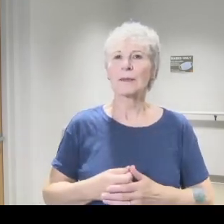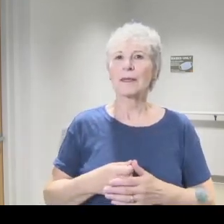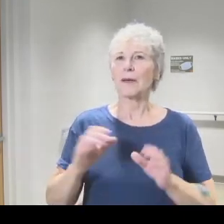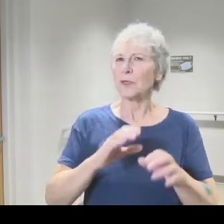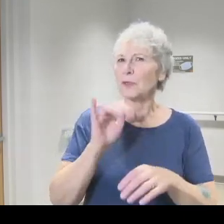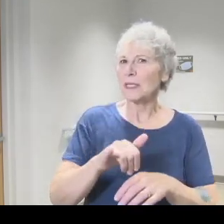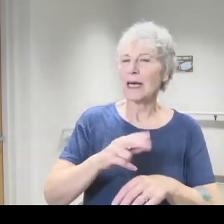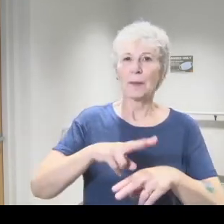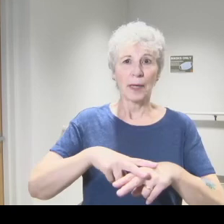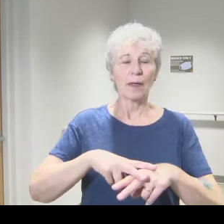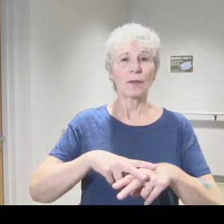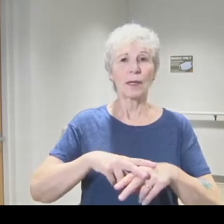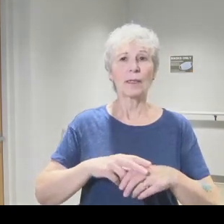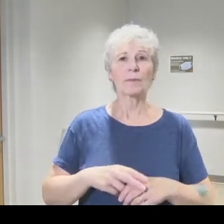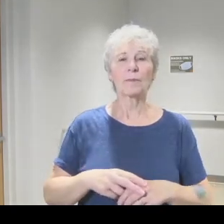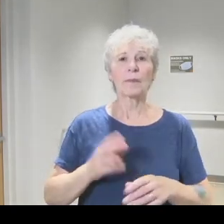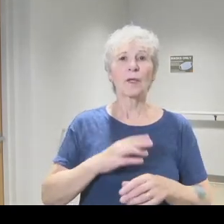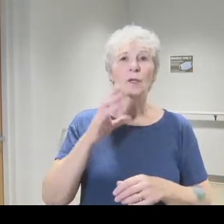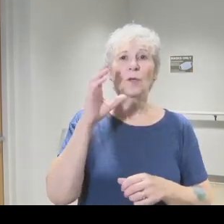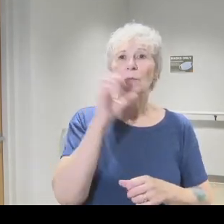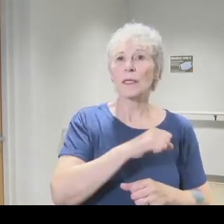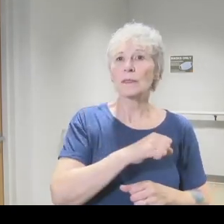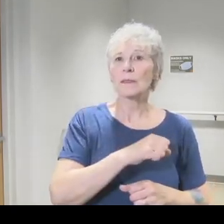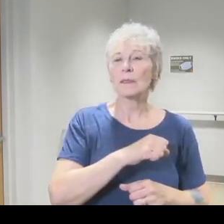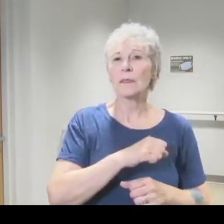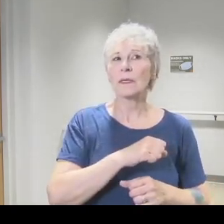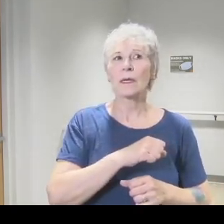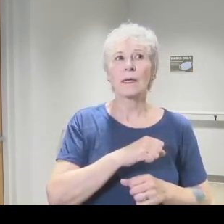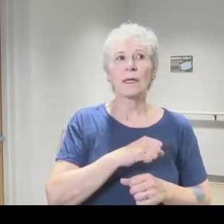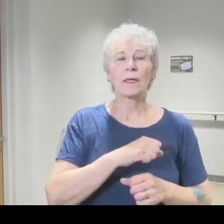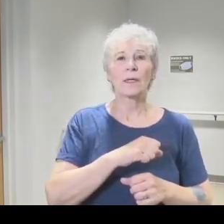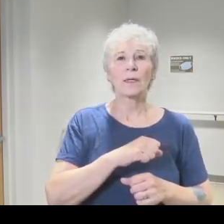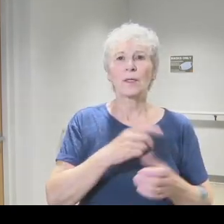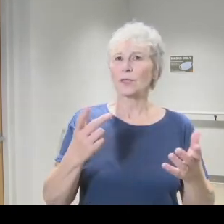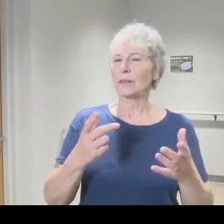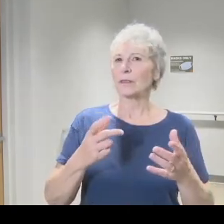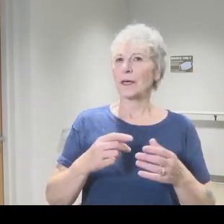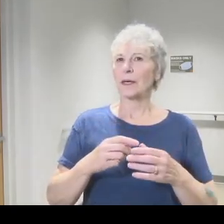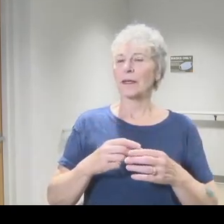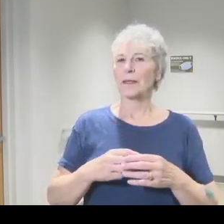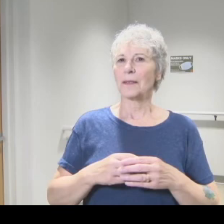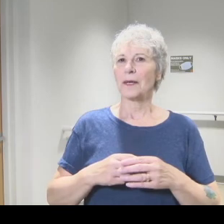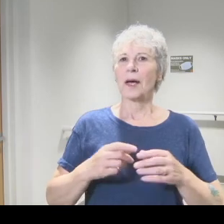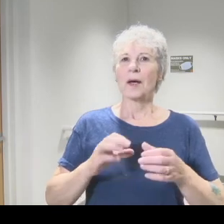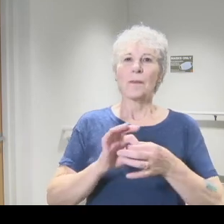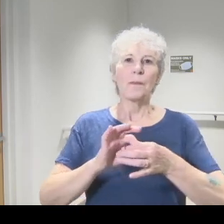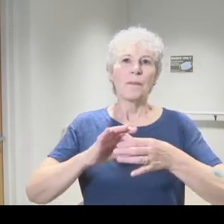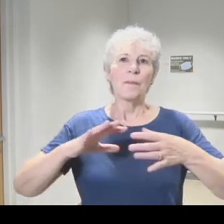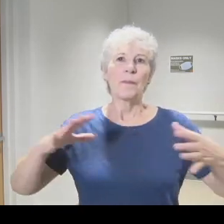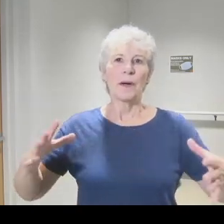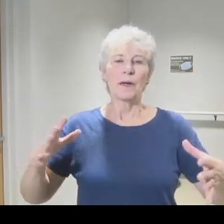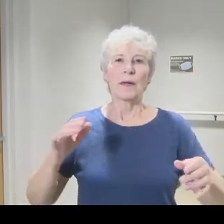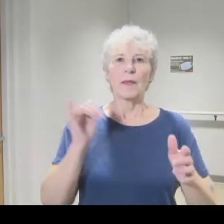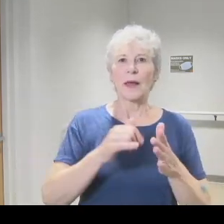in Paraguay, you missed out on what was going on. You just burned a bridge, because all that was happening is this guy was ringing your